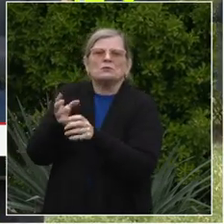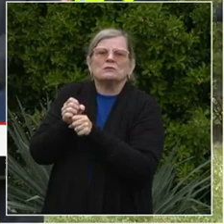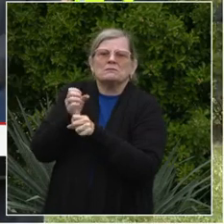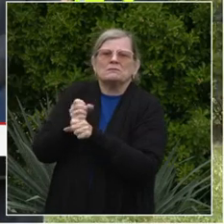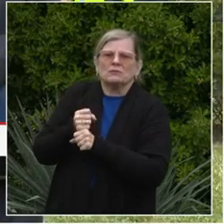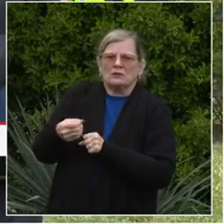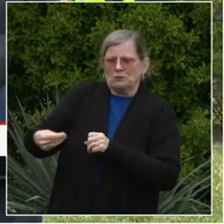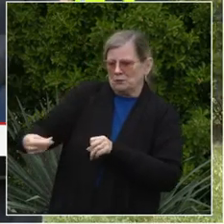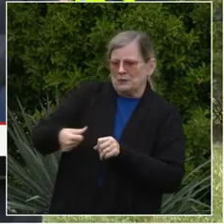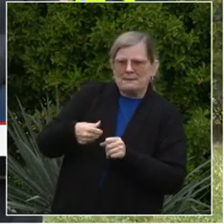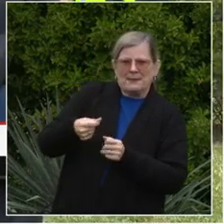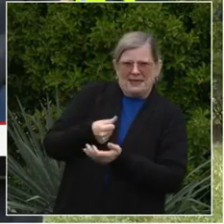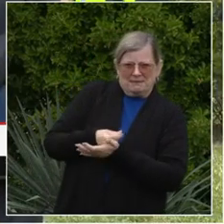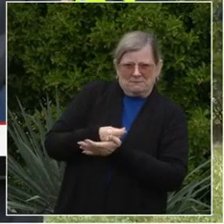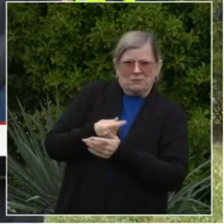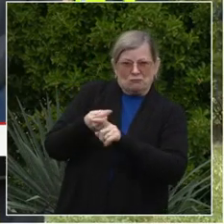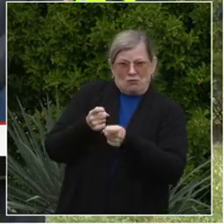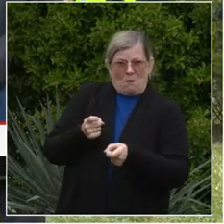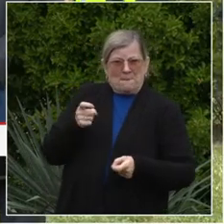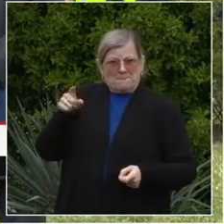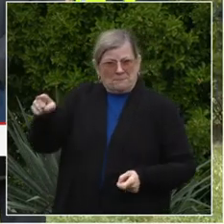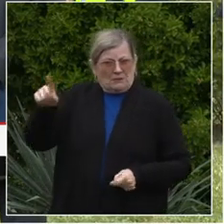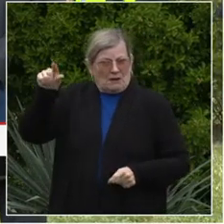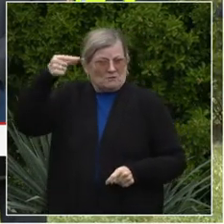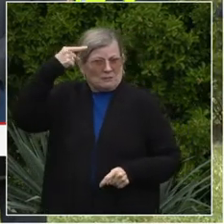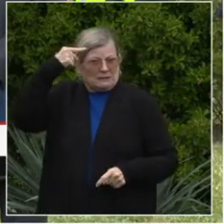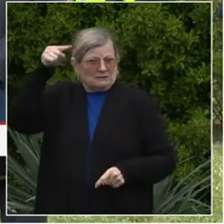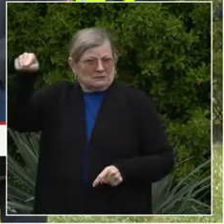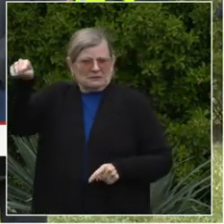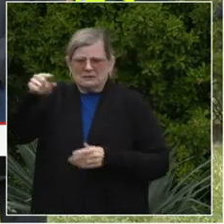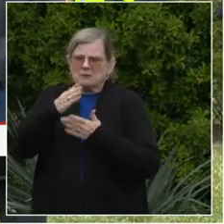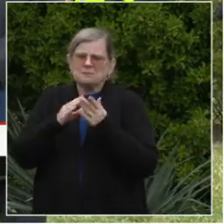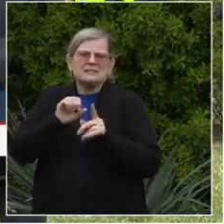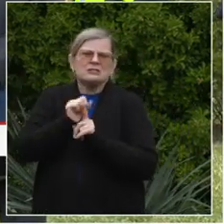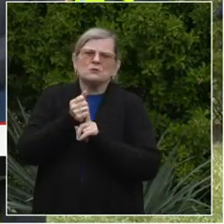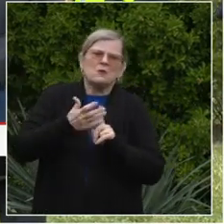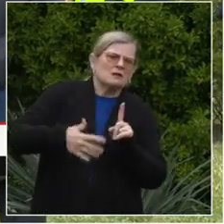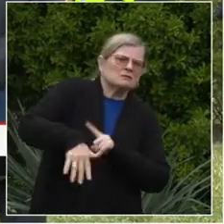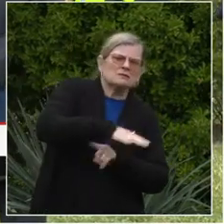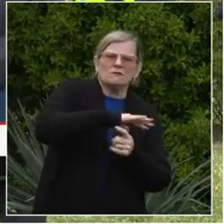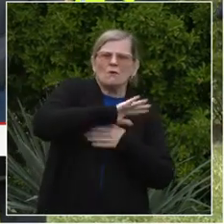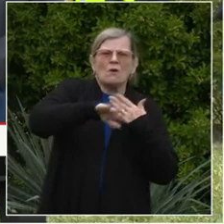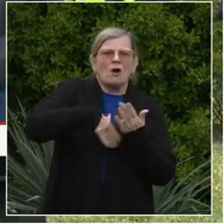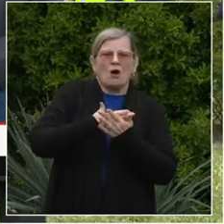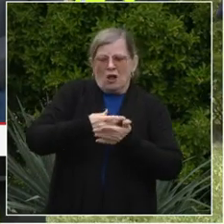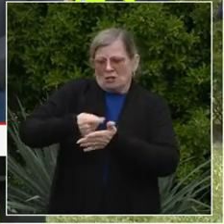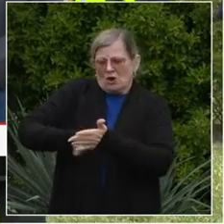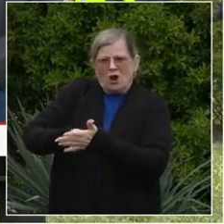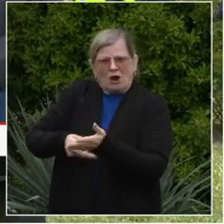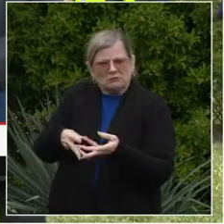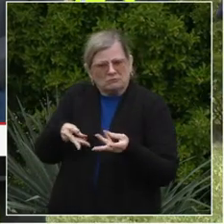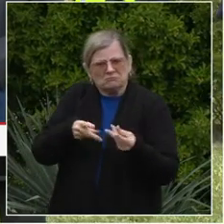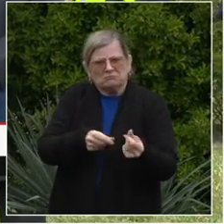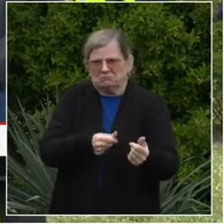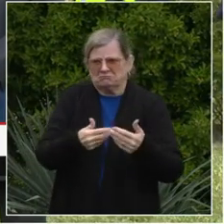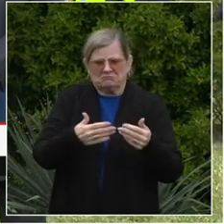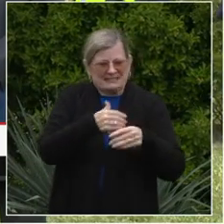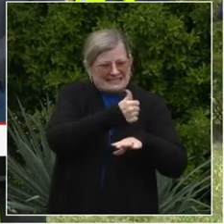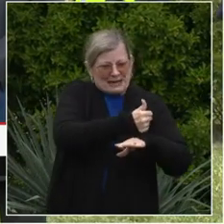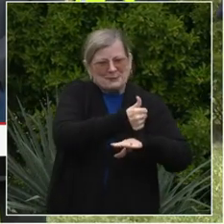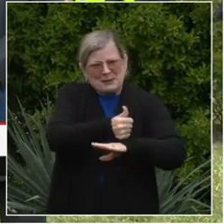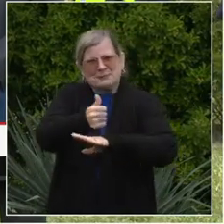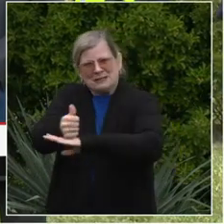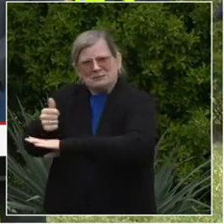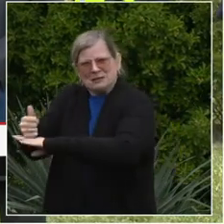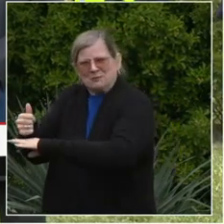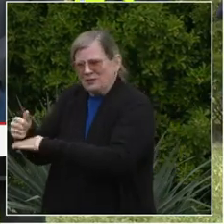government that in some cases cover the entire cost of installing these cameras. And these cameras can help us solve crimes